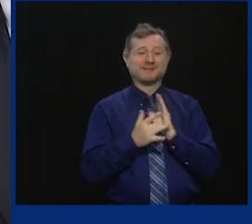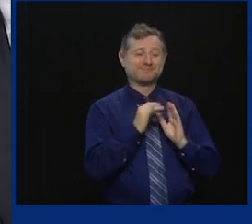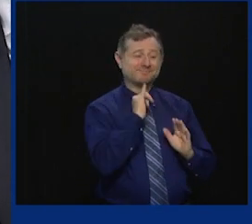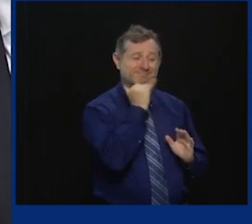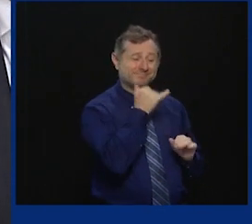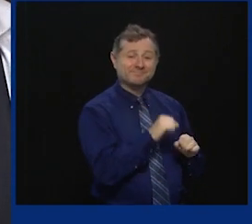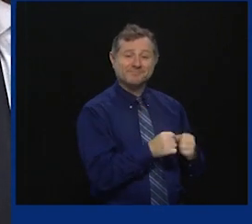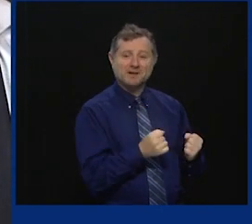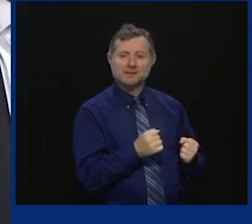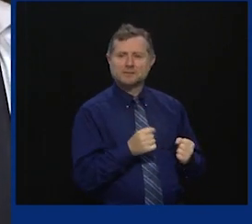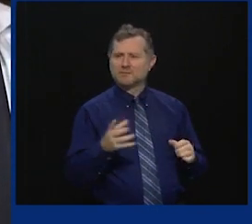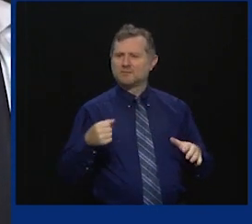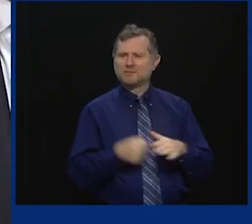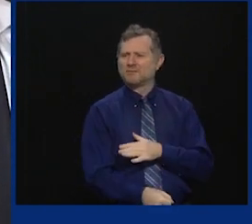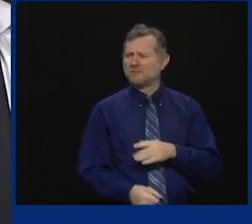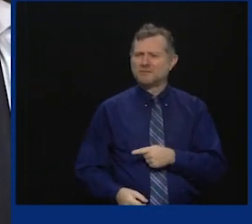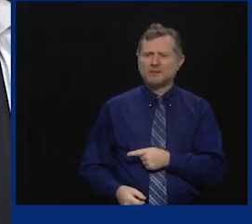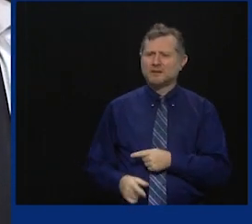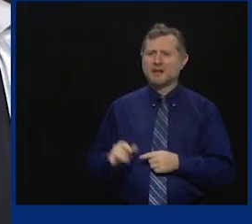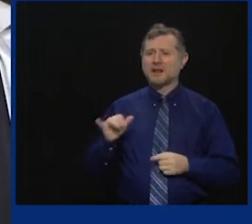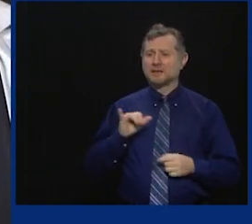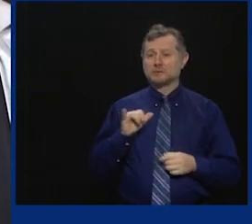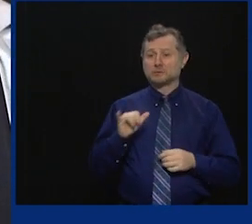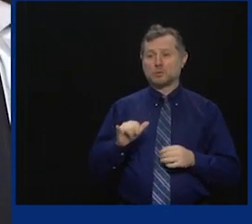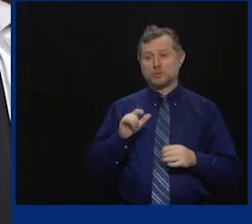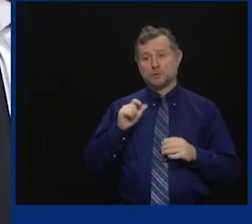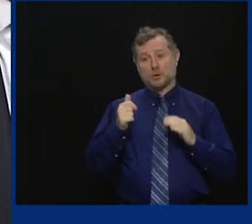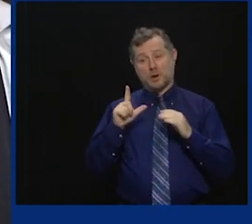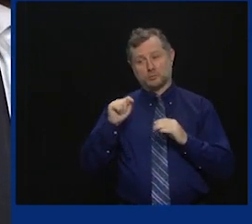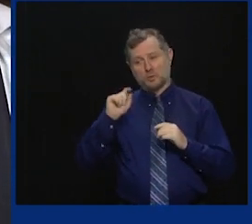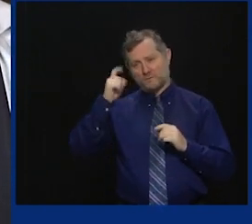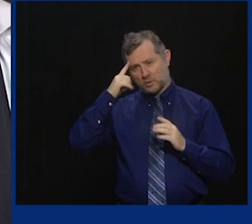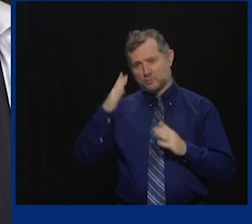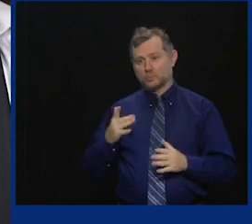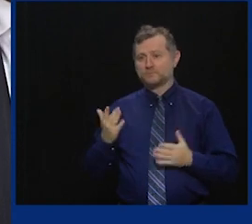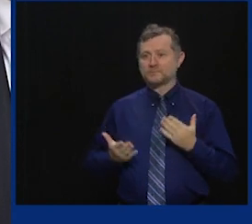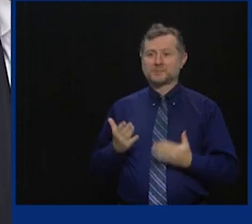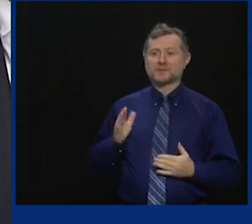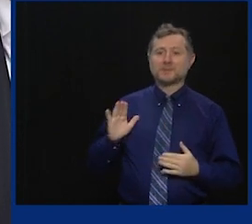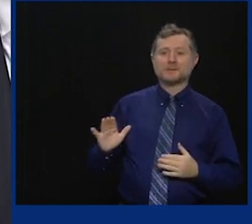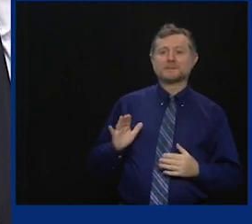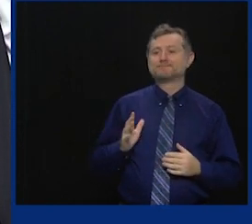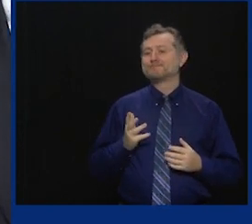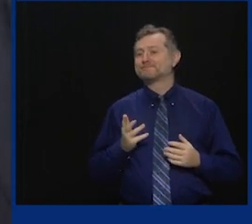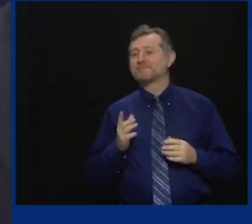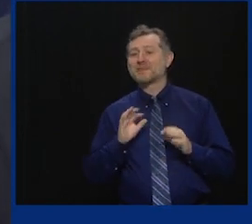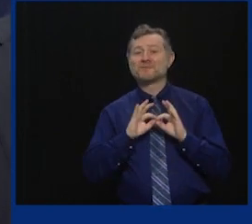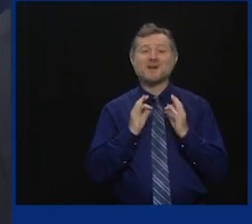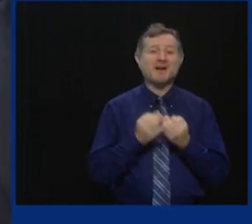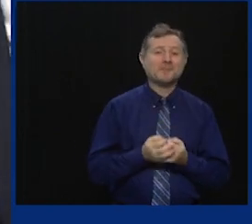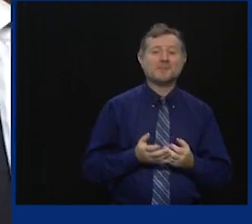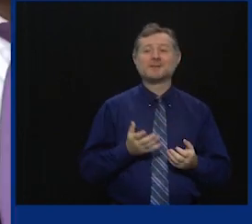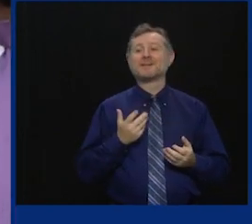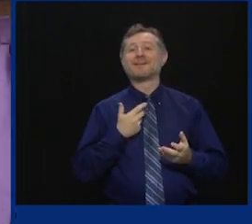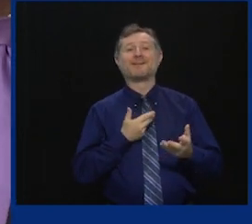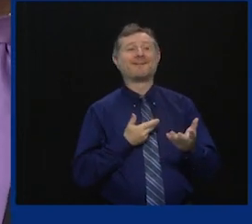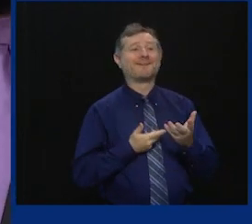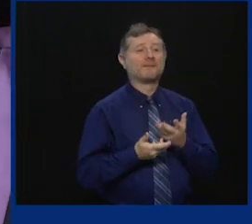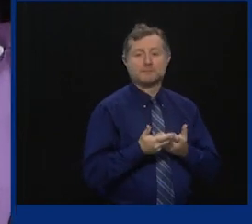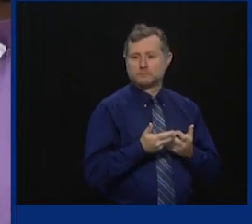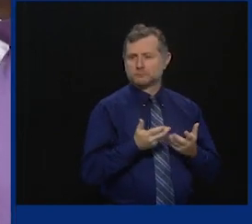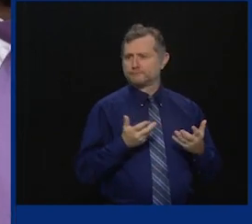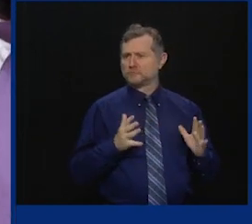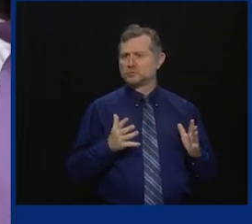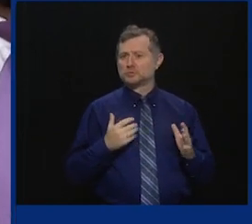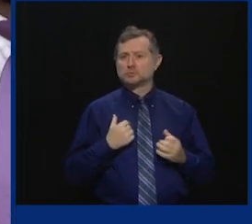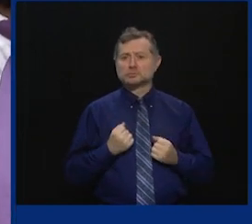have fraternized with someone else who had a criminal record, even if it's a fiance. They may have actually driven a car somewhere when they're told, "No, I cannot drive,"